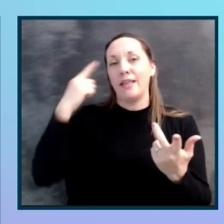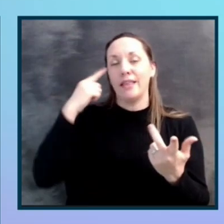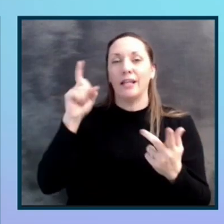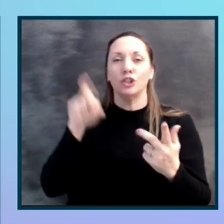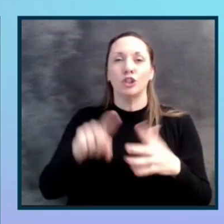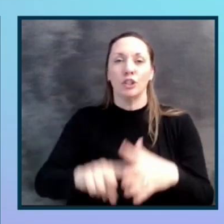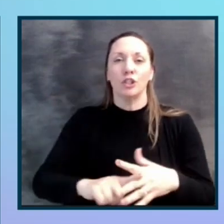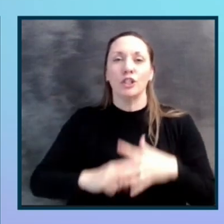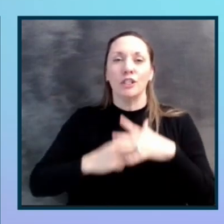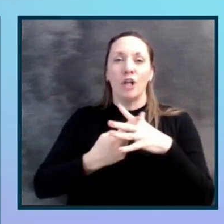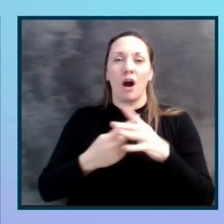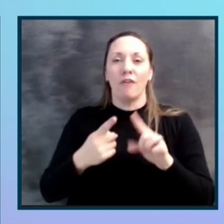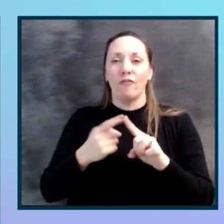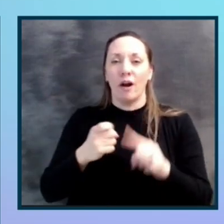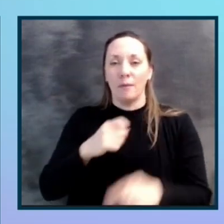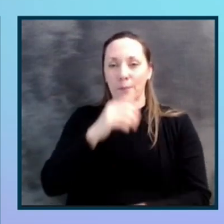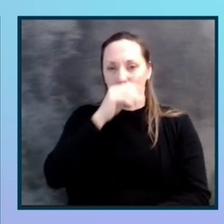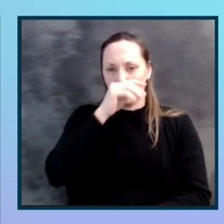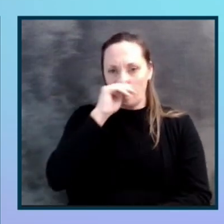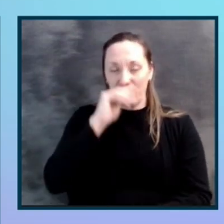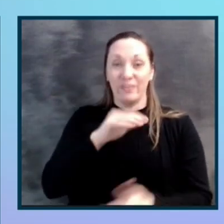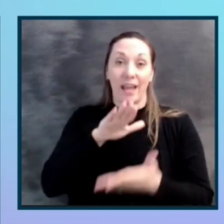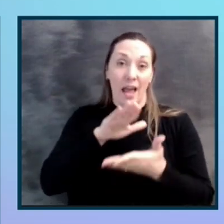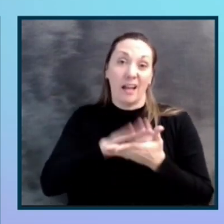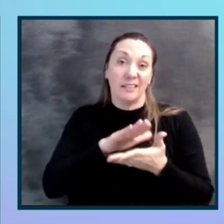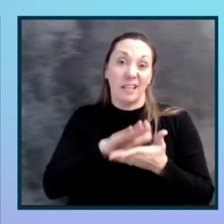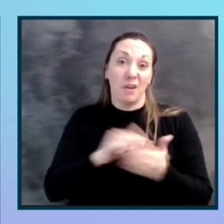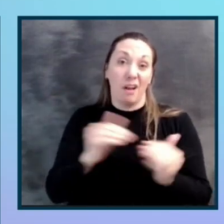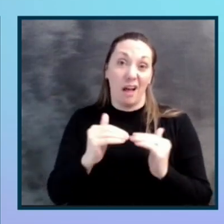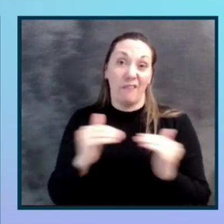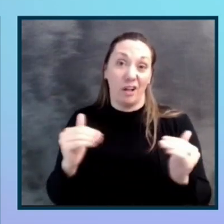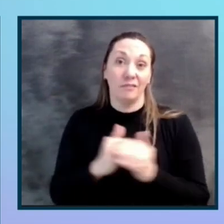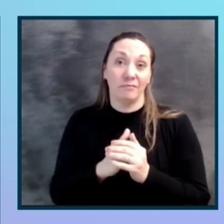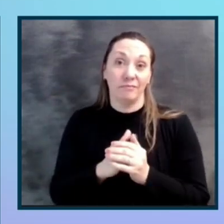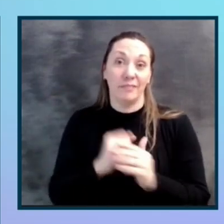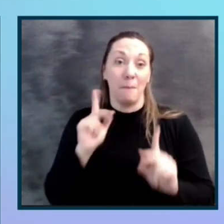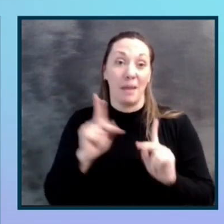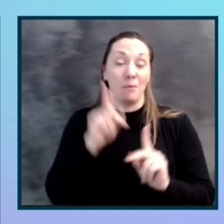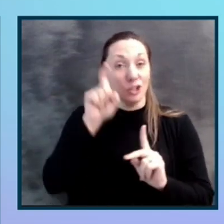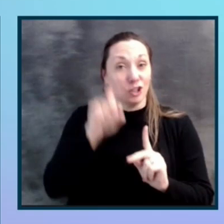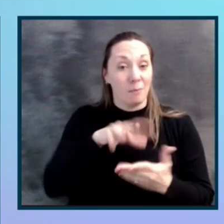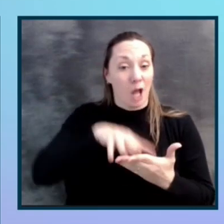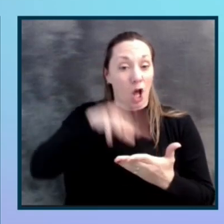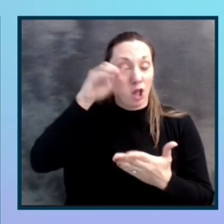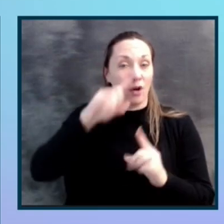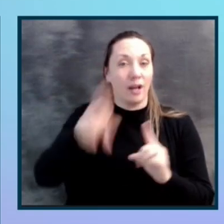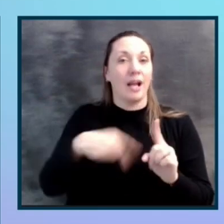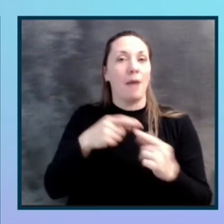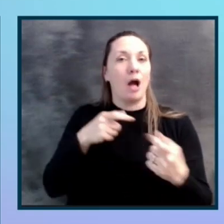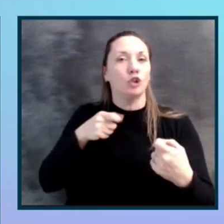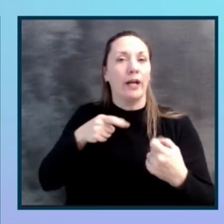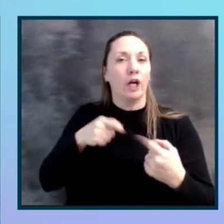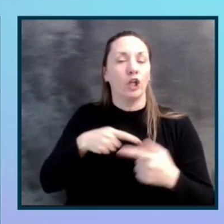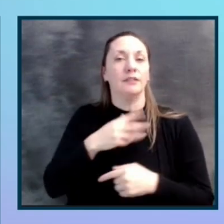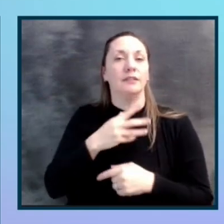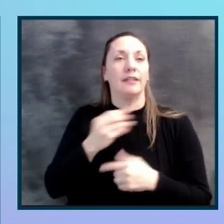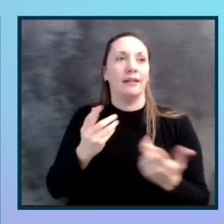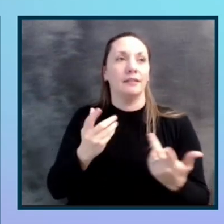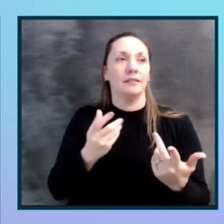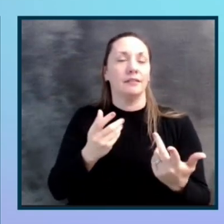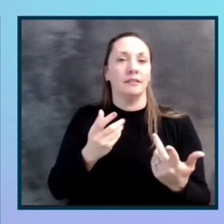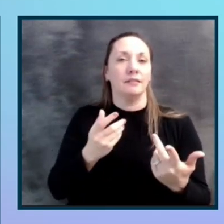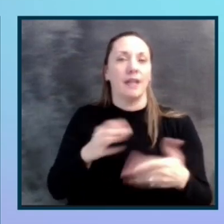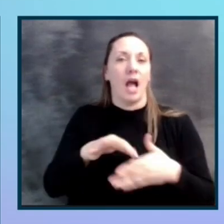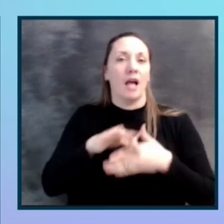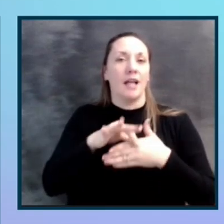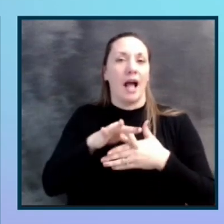start from the academia level. People should be learning about triggers and